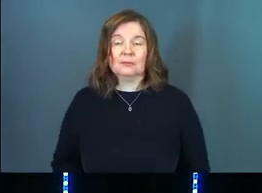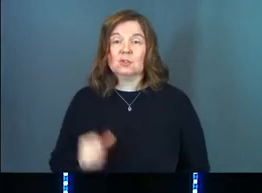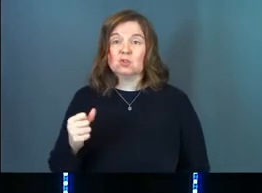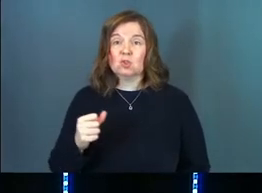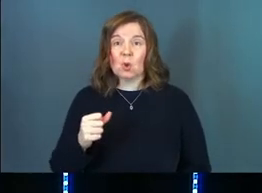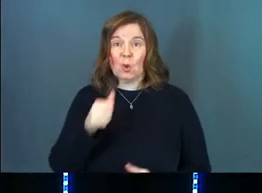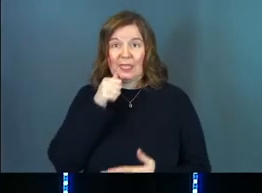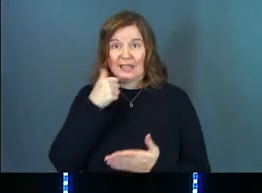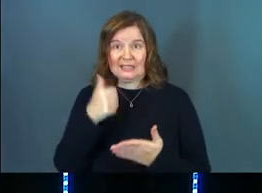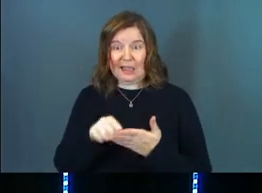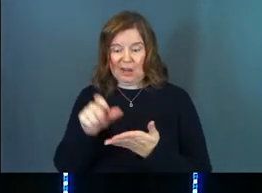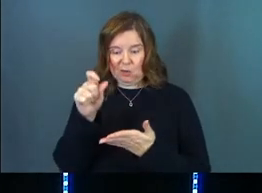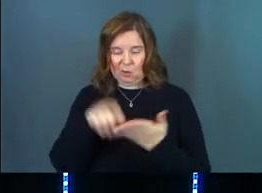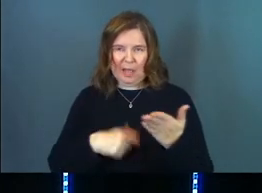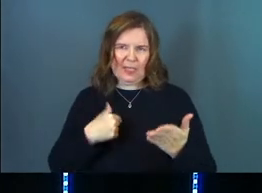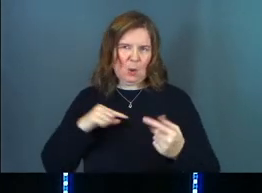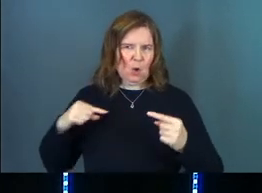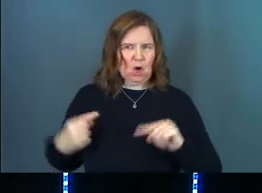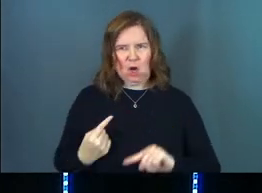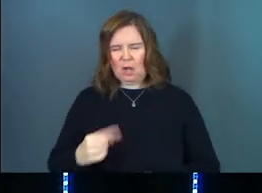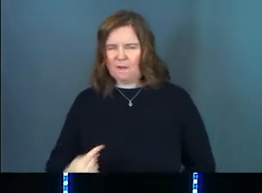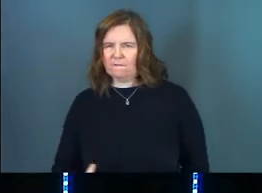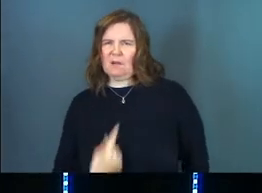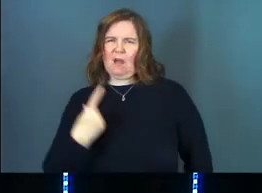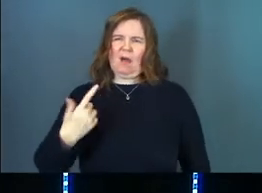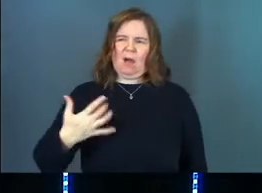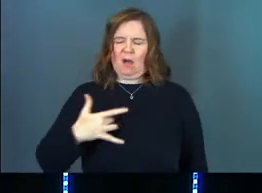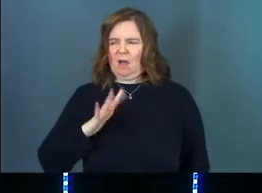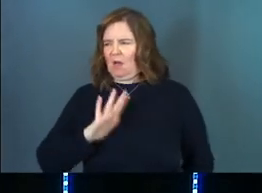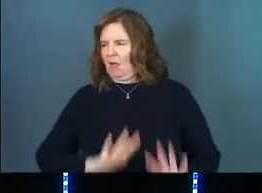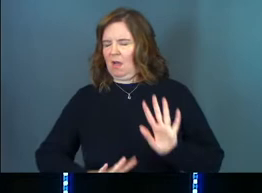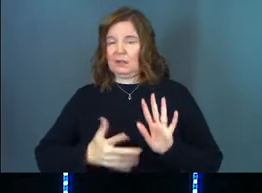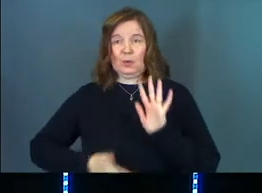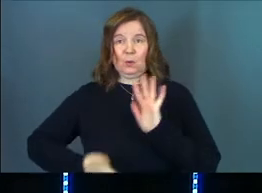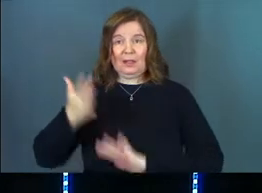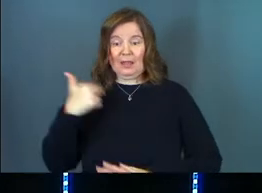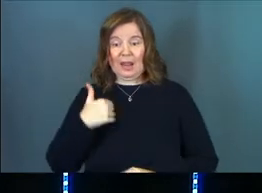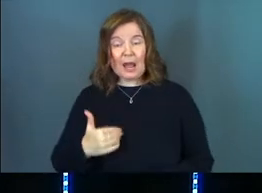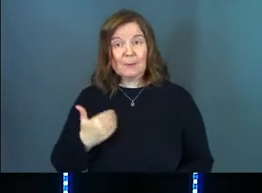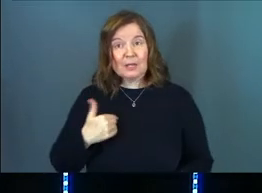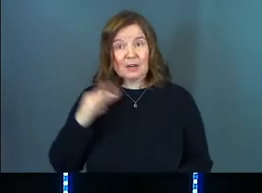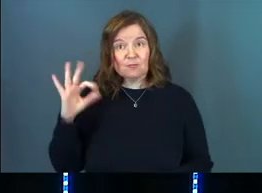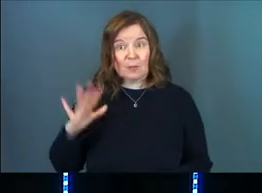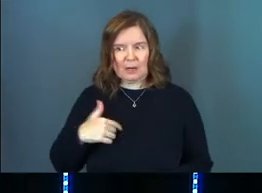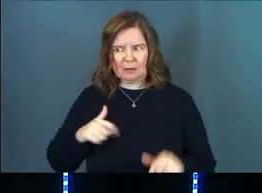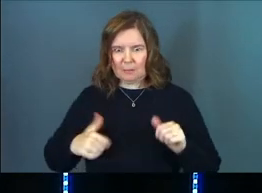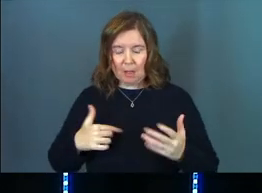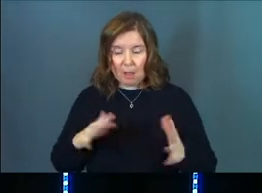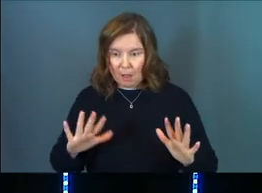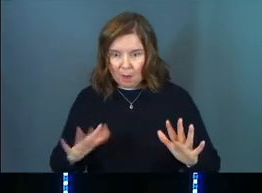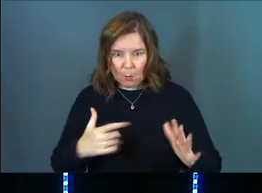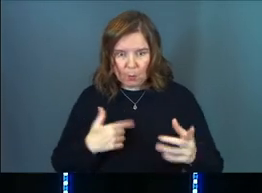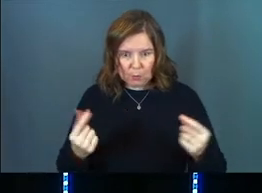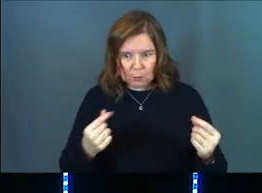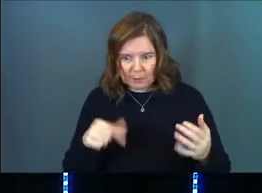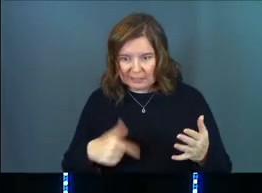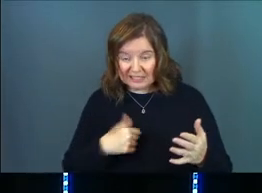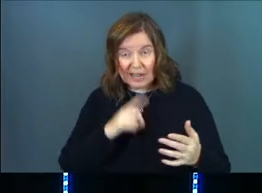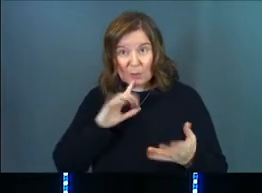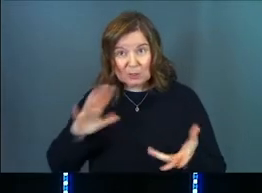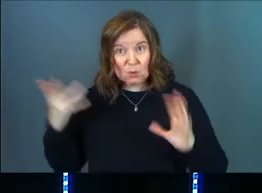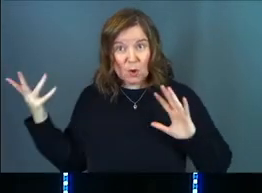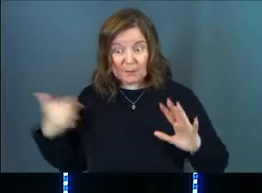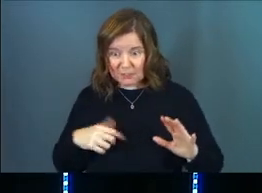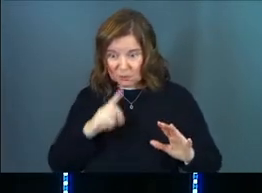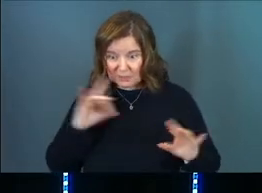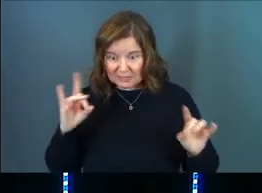And so this letter, it's like, and they were so hurt and they were going to leave the church over it. And I'm a young enough pastor at the time. I'm like, oh my goodness, what do I do with this? Did I really